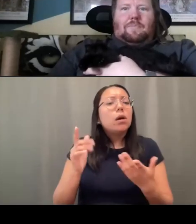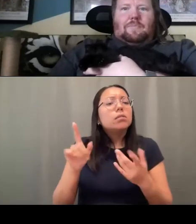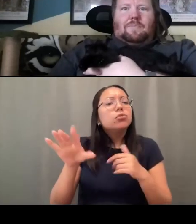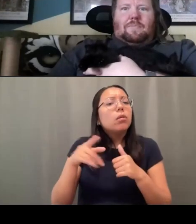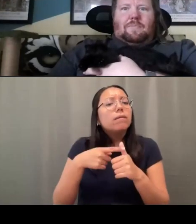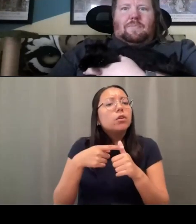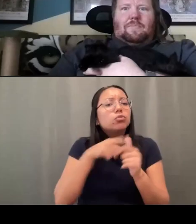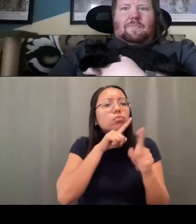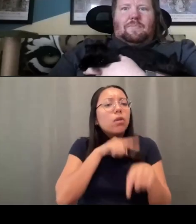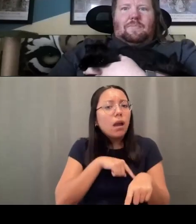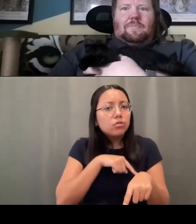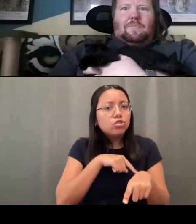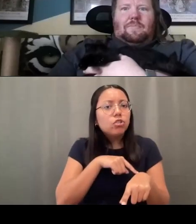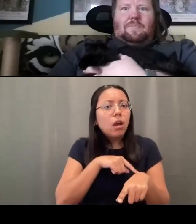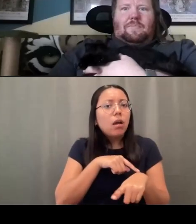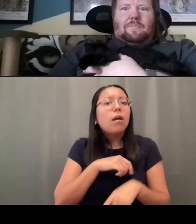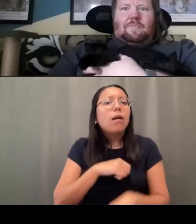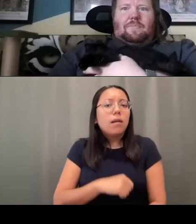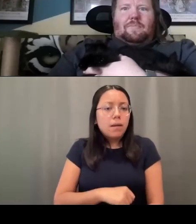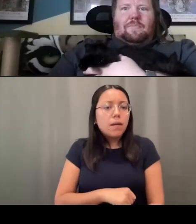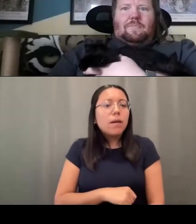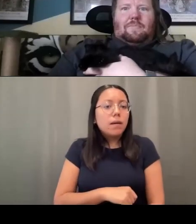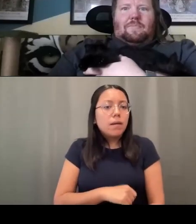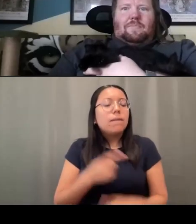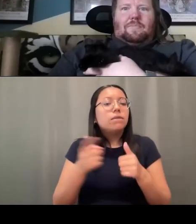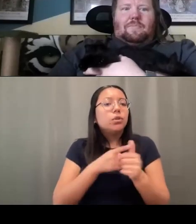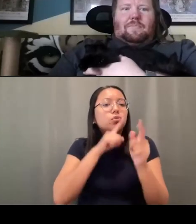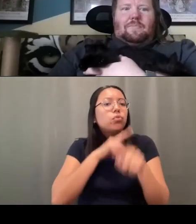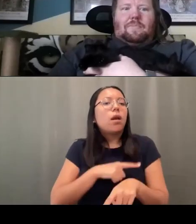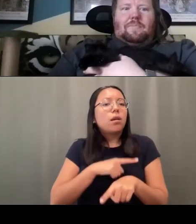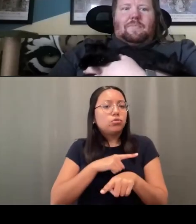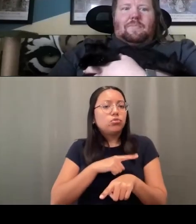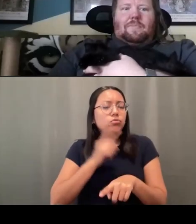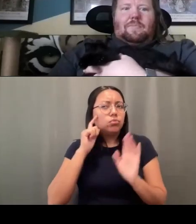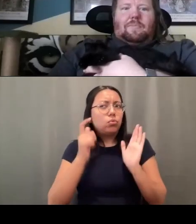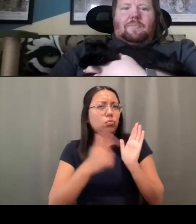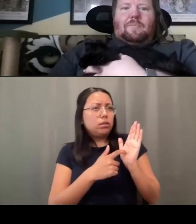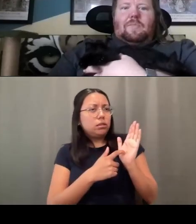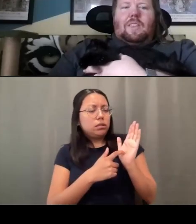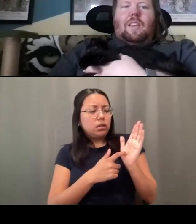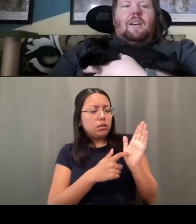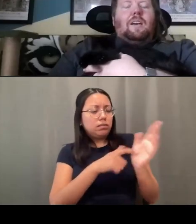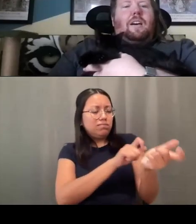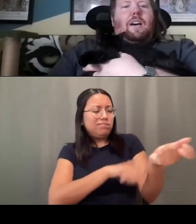be to seeing that when you didn't necessarily expect that?